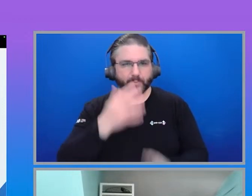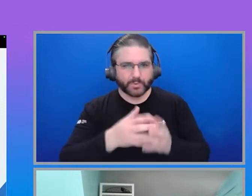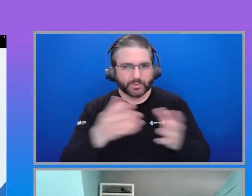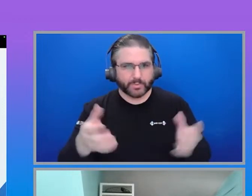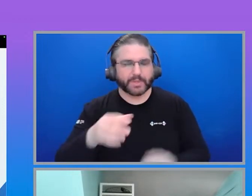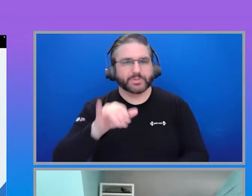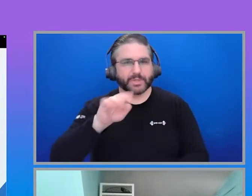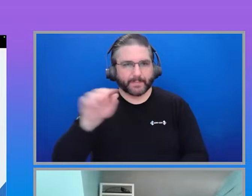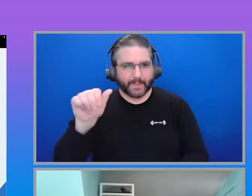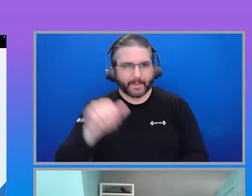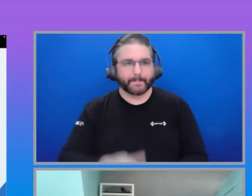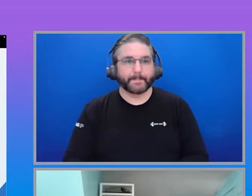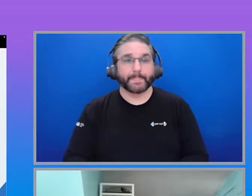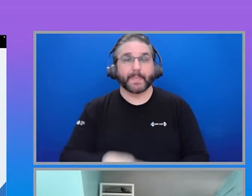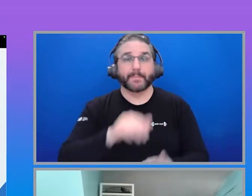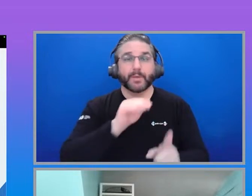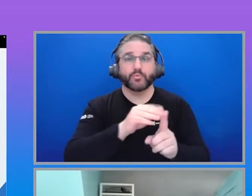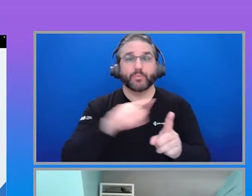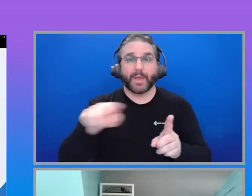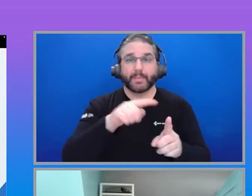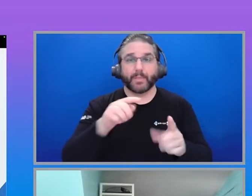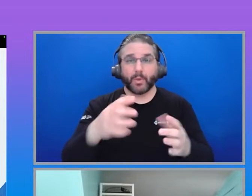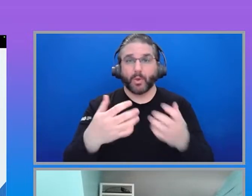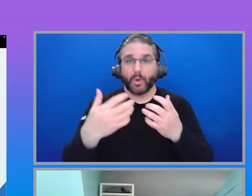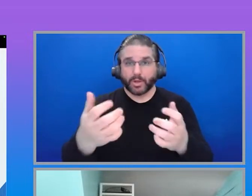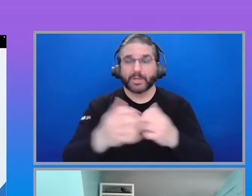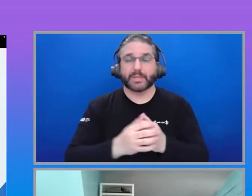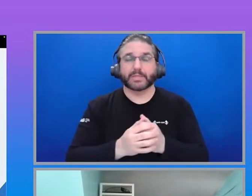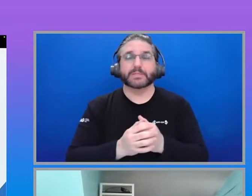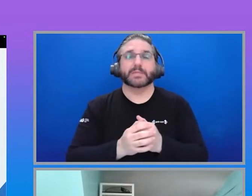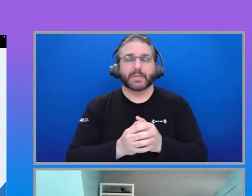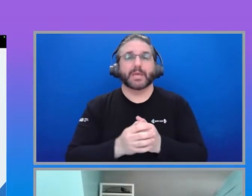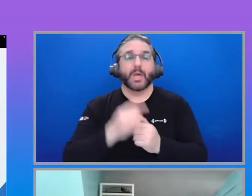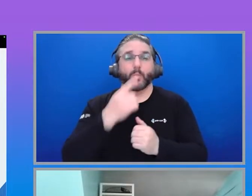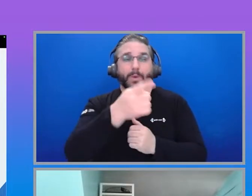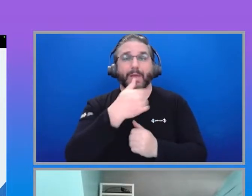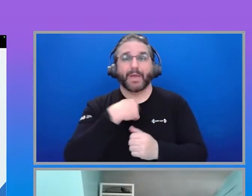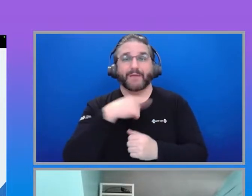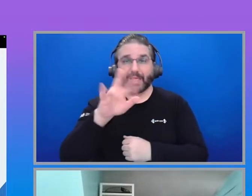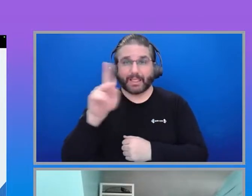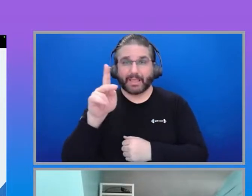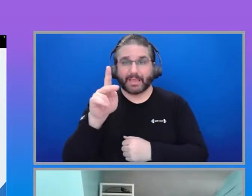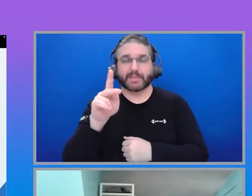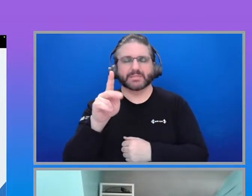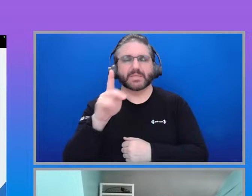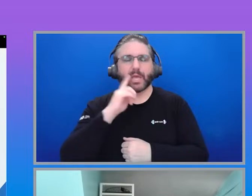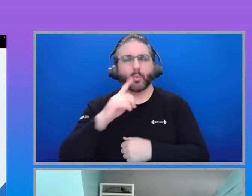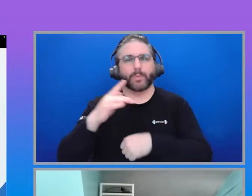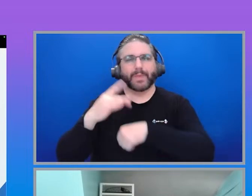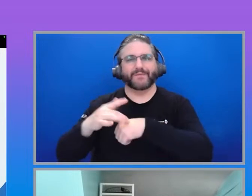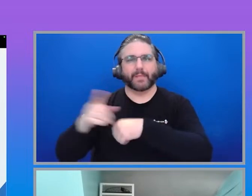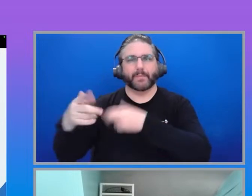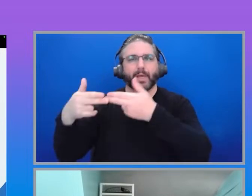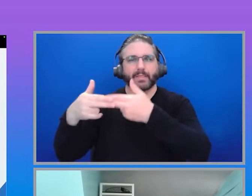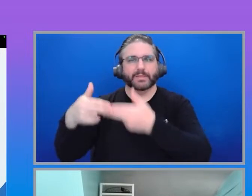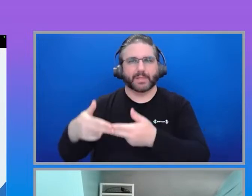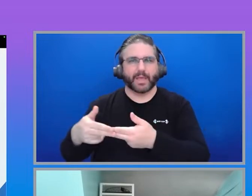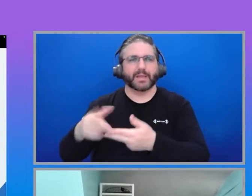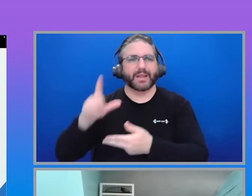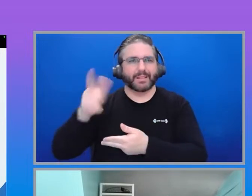As a reminder to the audience, the links that we just showed on the screen will be available in the slideware that will be available after on